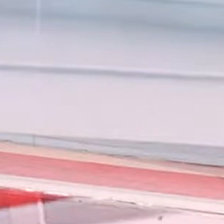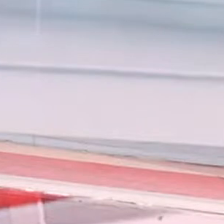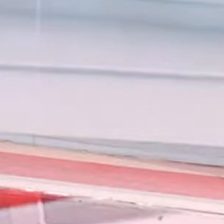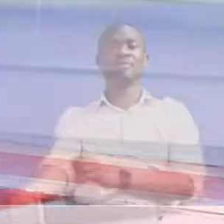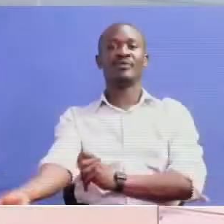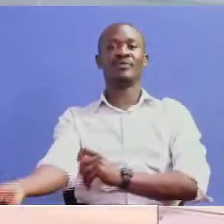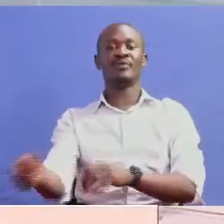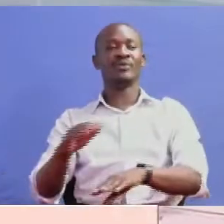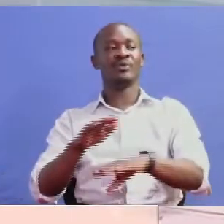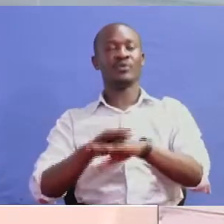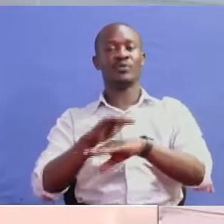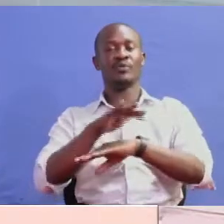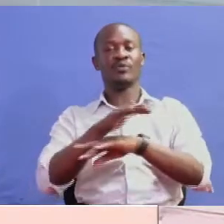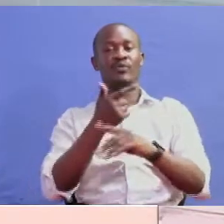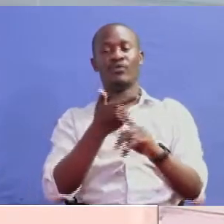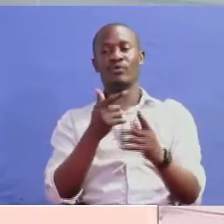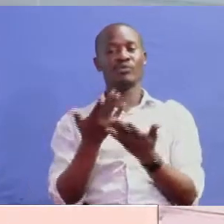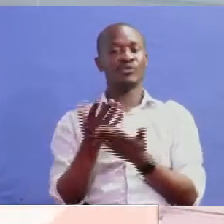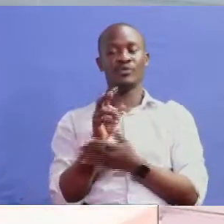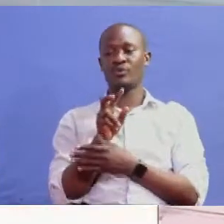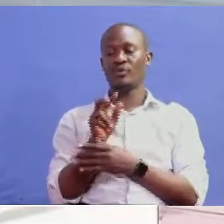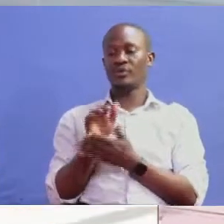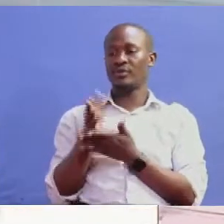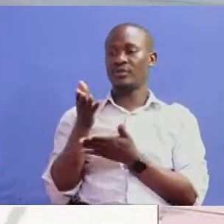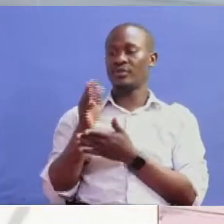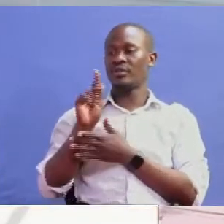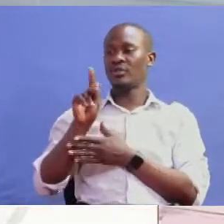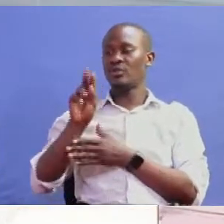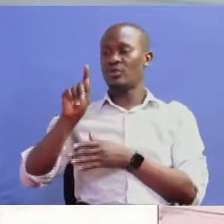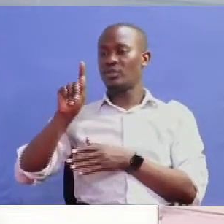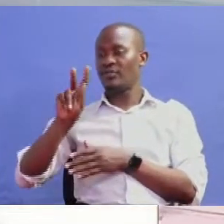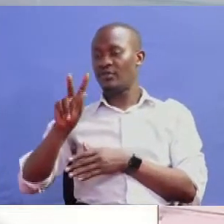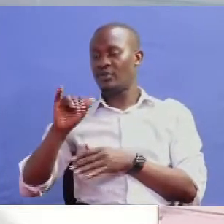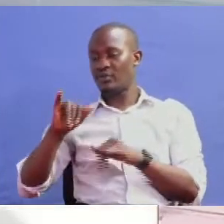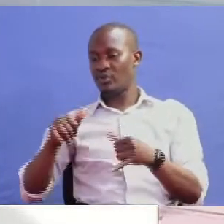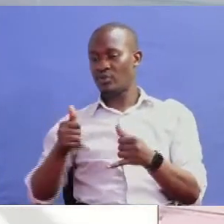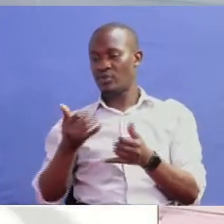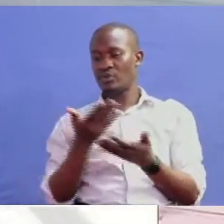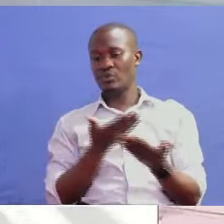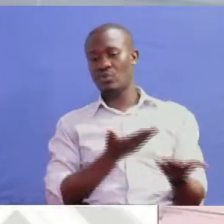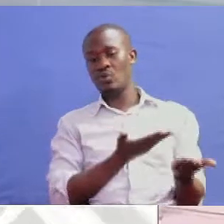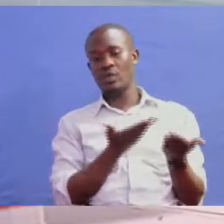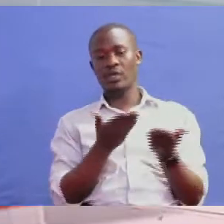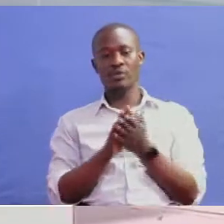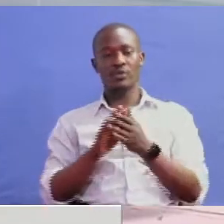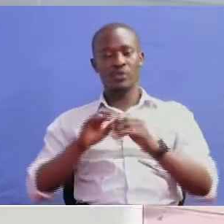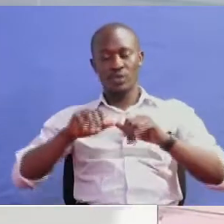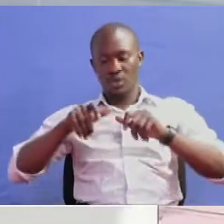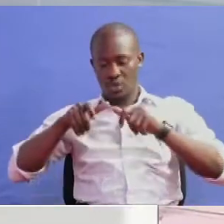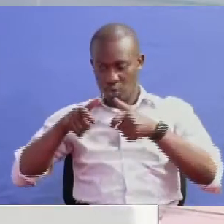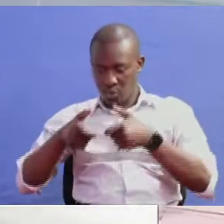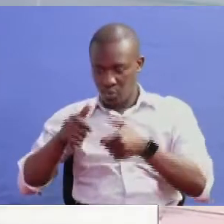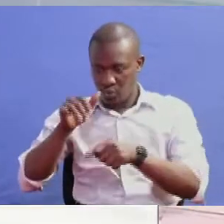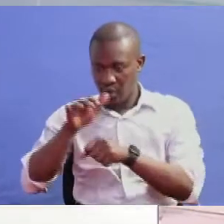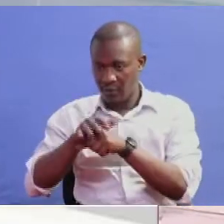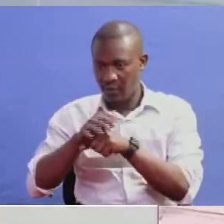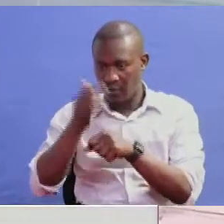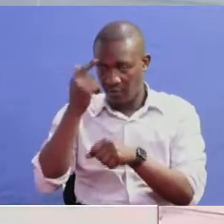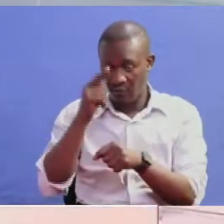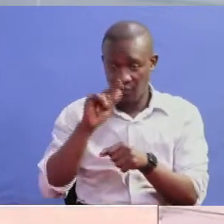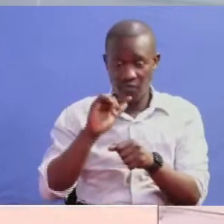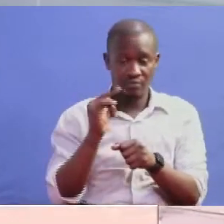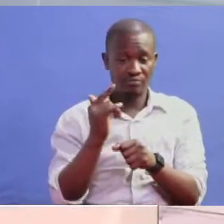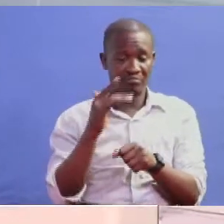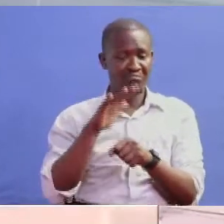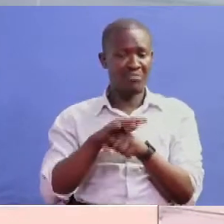A very good evening to you from wherever you're watching us. This is Kutv Primetime News. Welcome to the broadcast. We have a lot in store for you. Of course, a